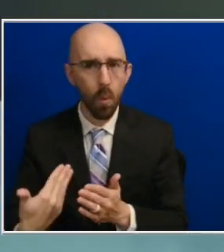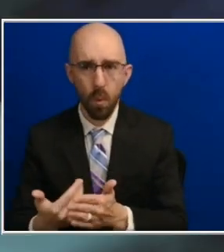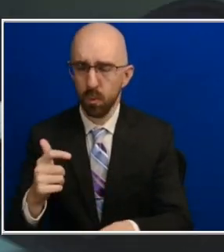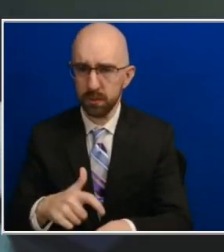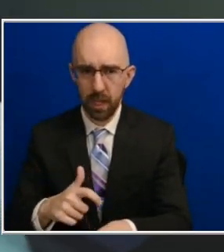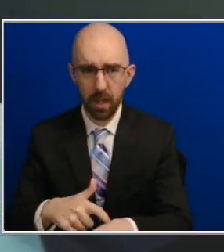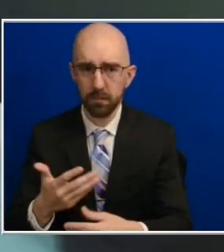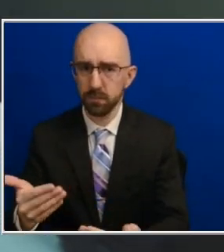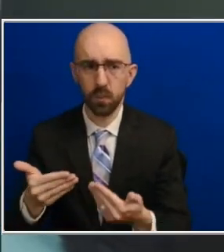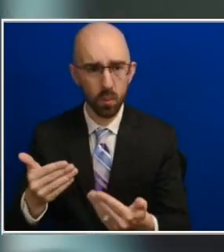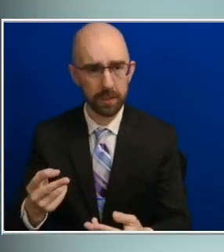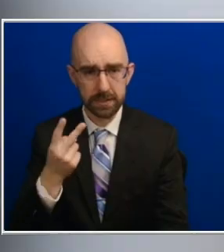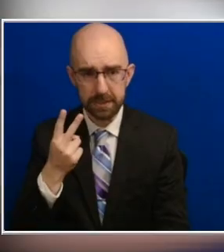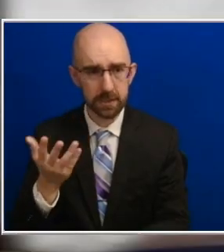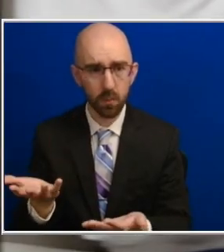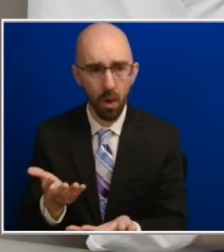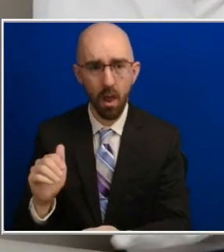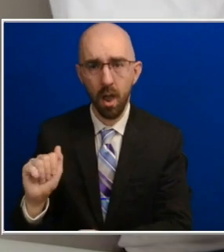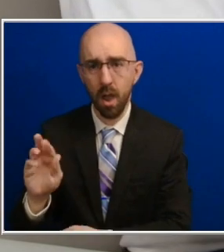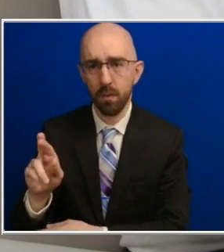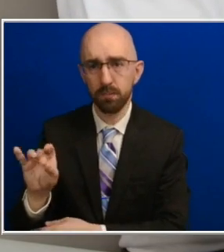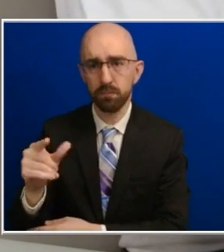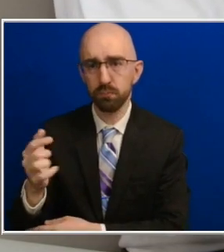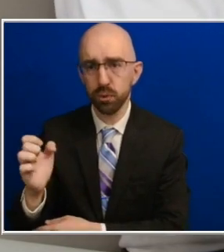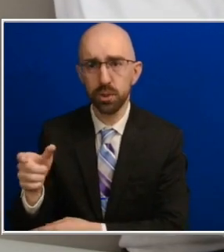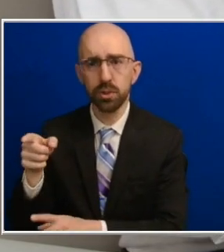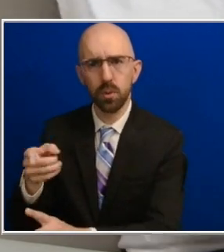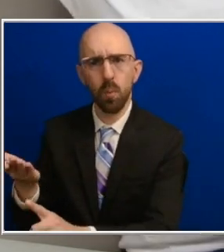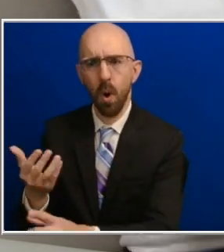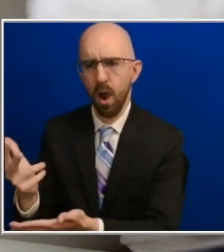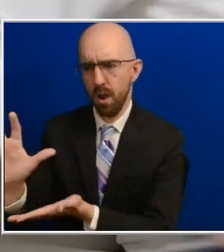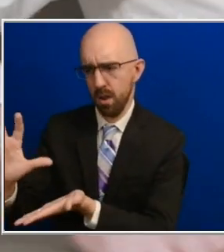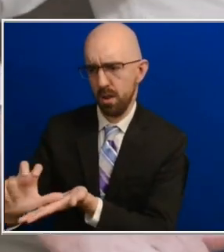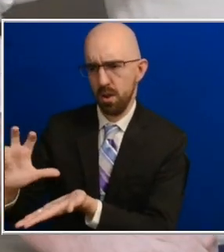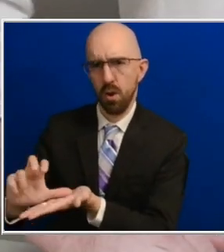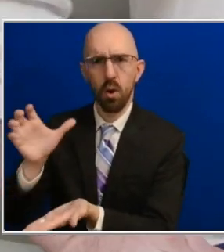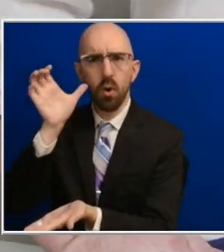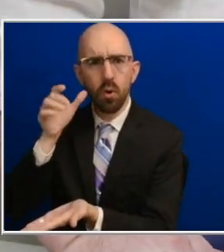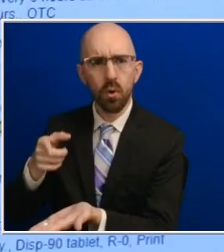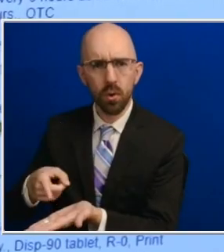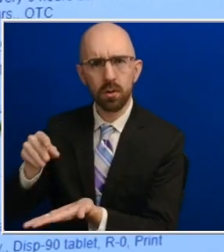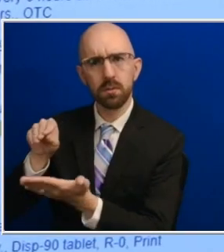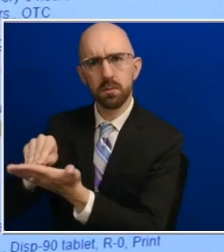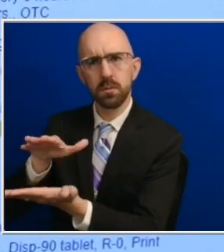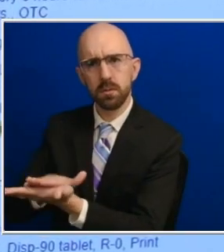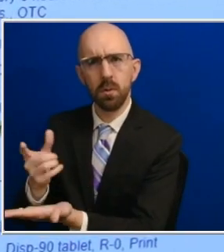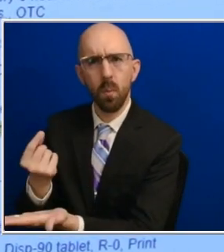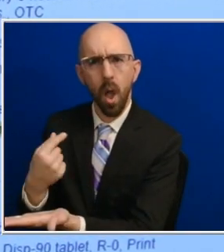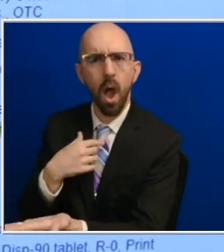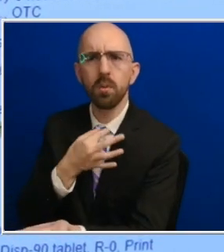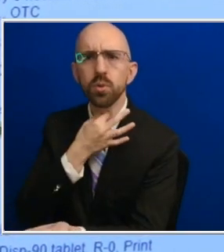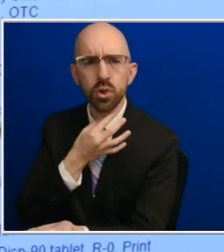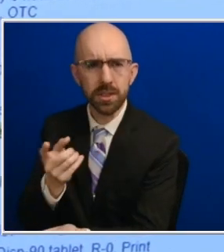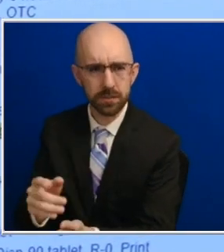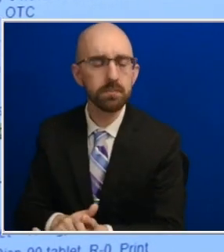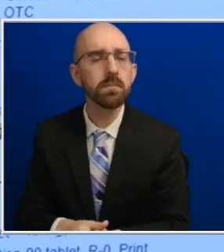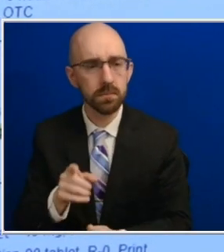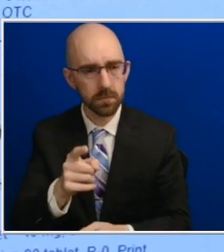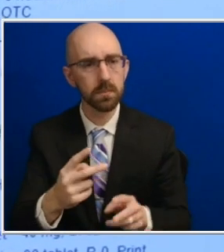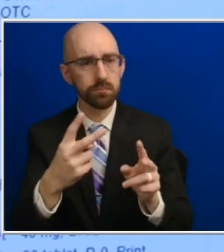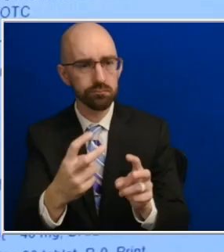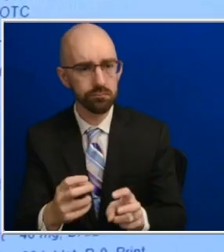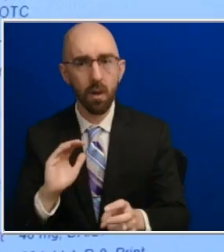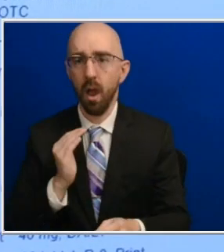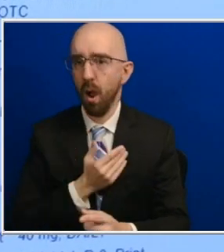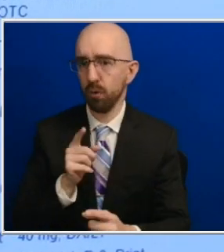and see what a bridge heard and how it gets entered into the chart. So sure. What did it see? Right. So first it pulls in our conversation. You